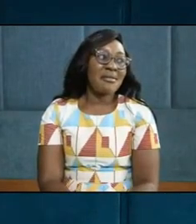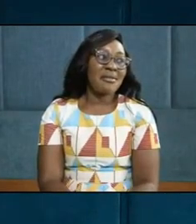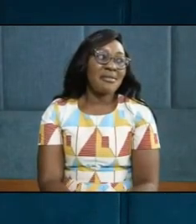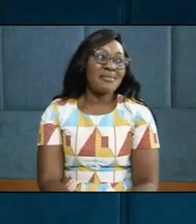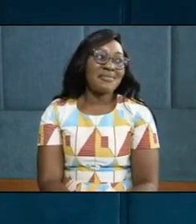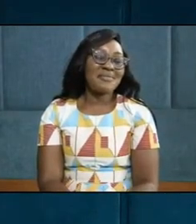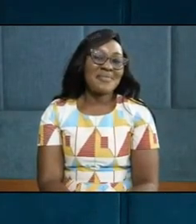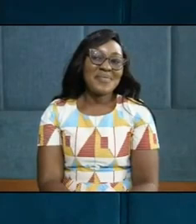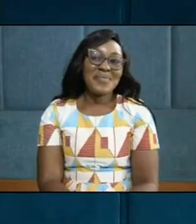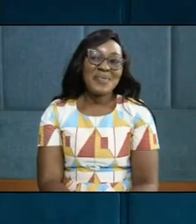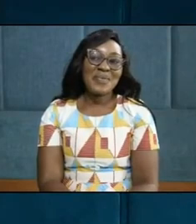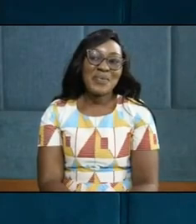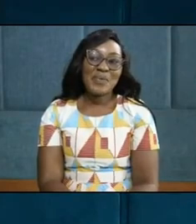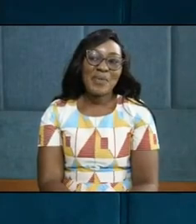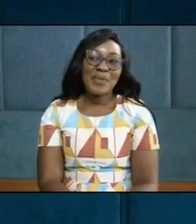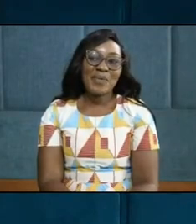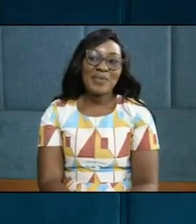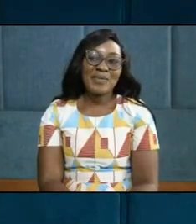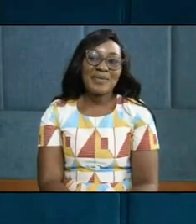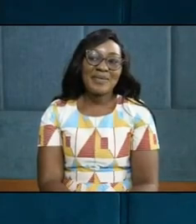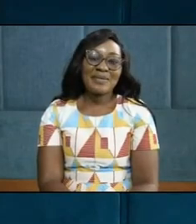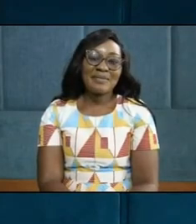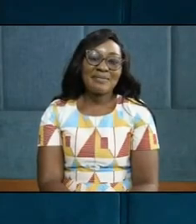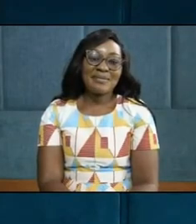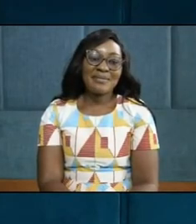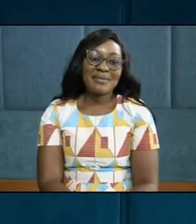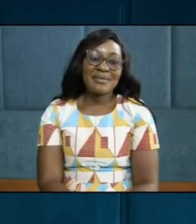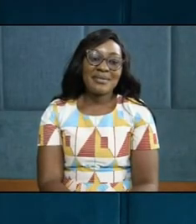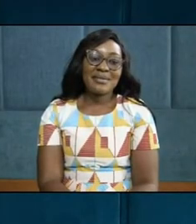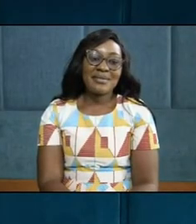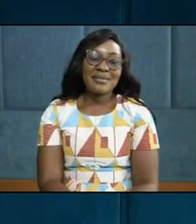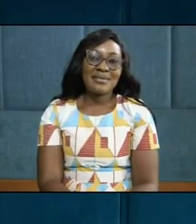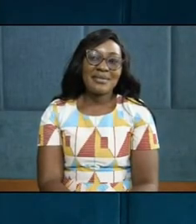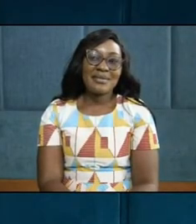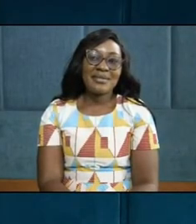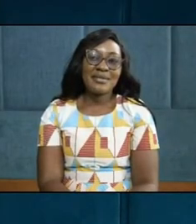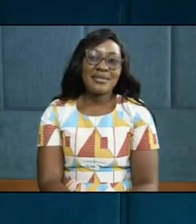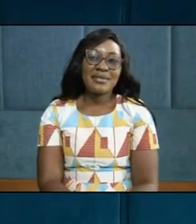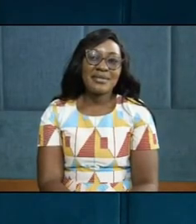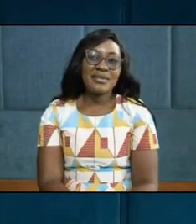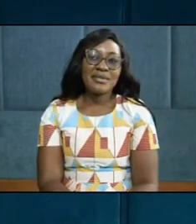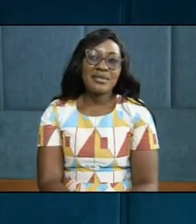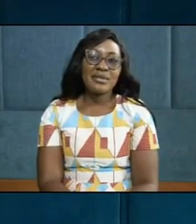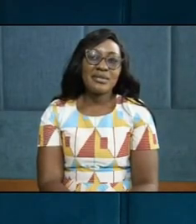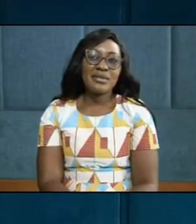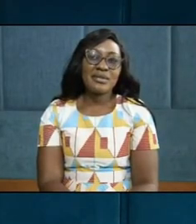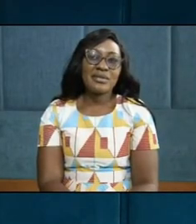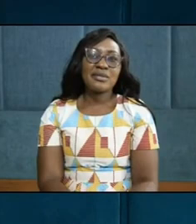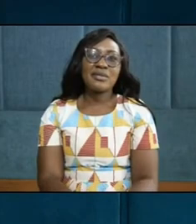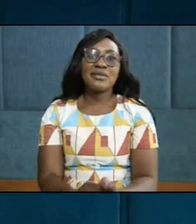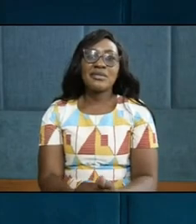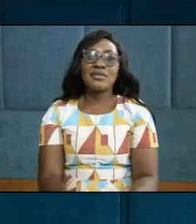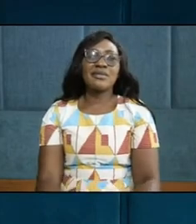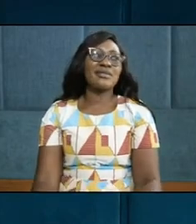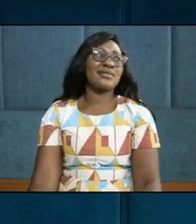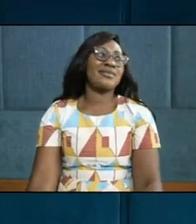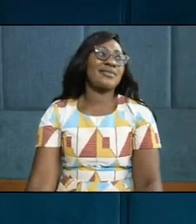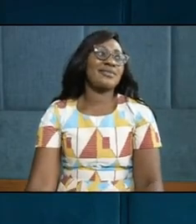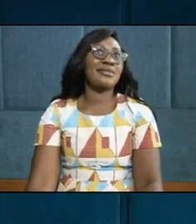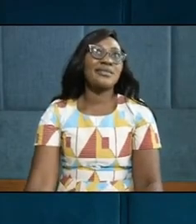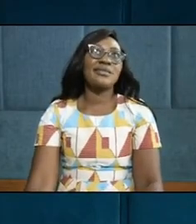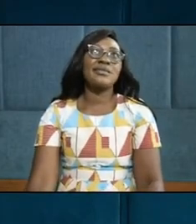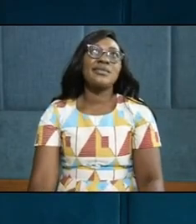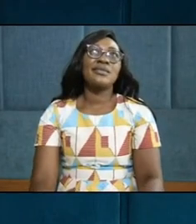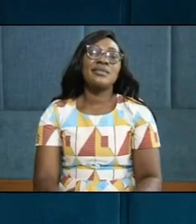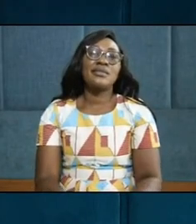missionary, always traveling, always on the road and preaching. And so, on this day, he was